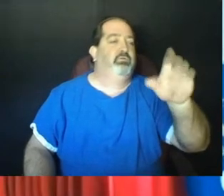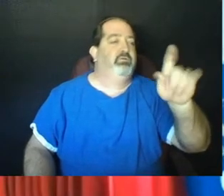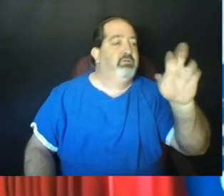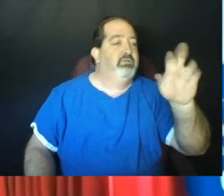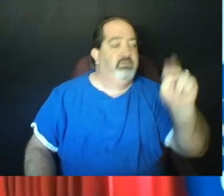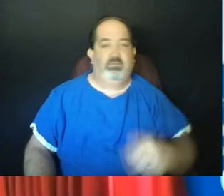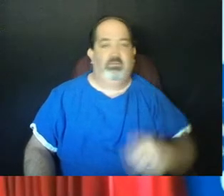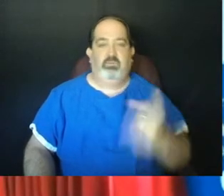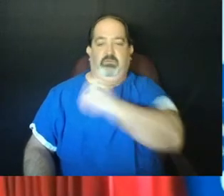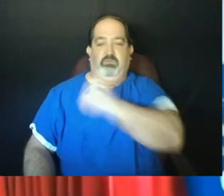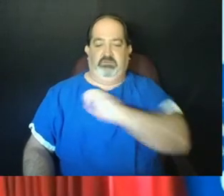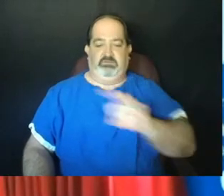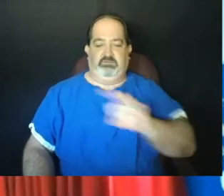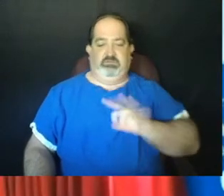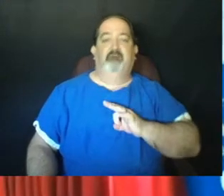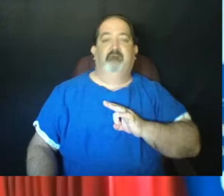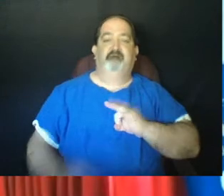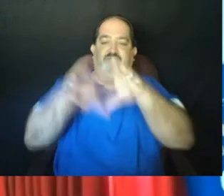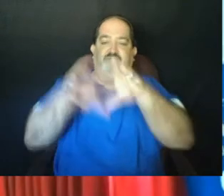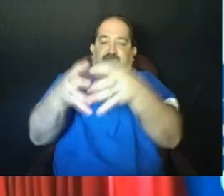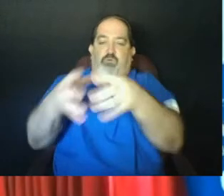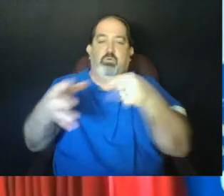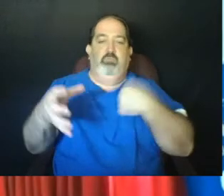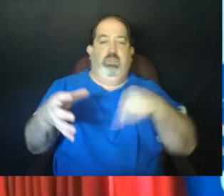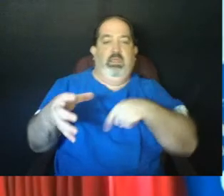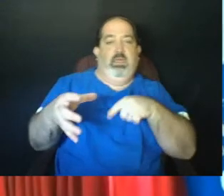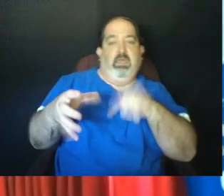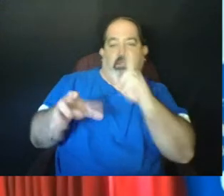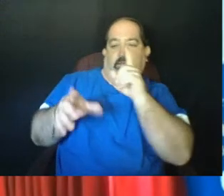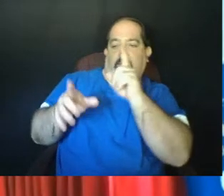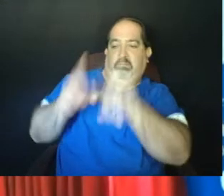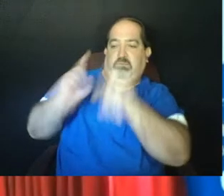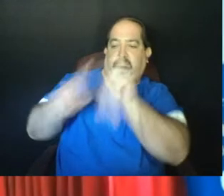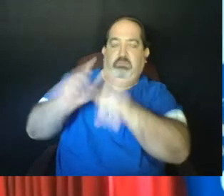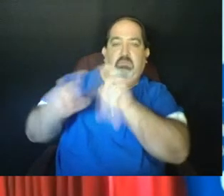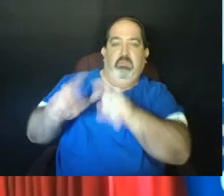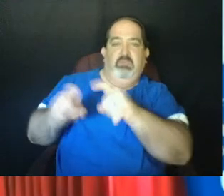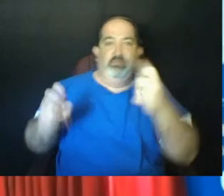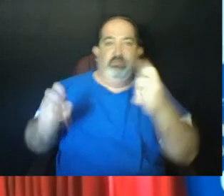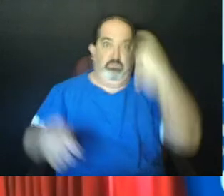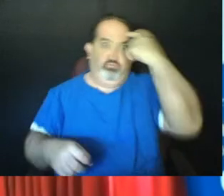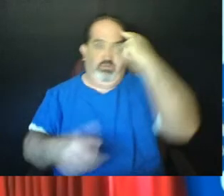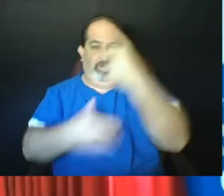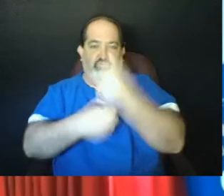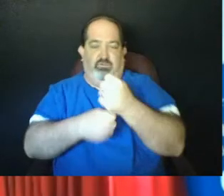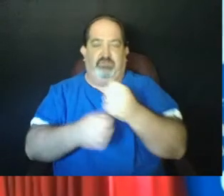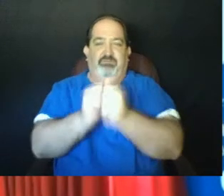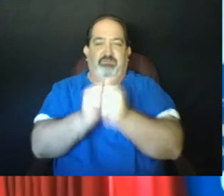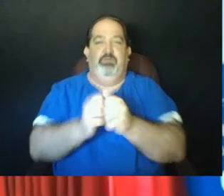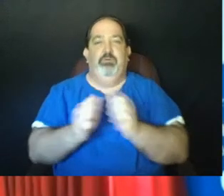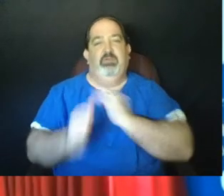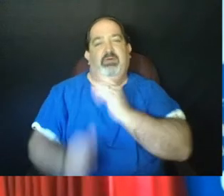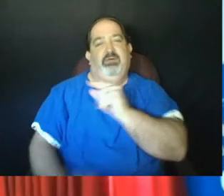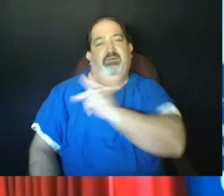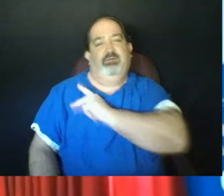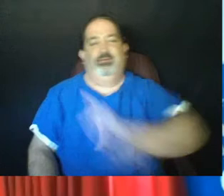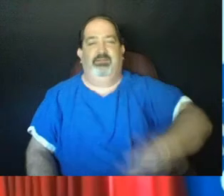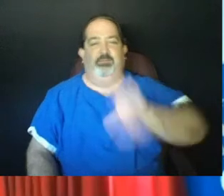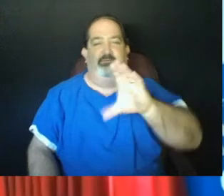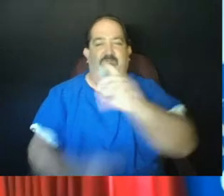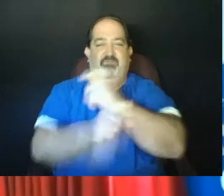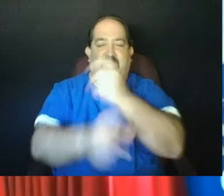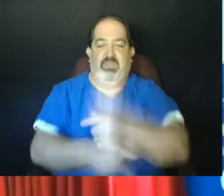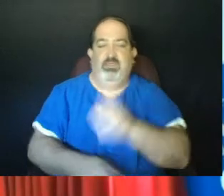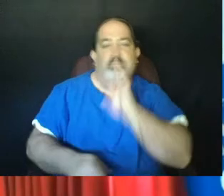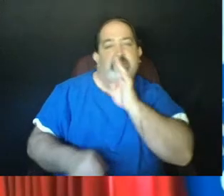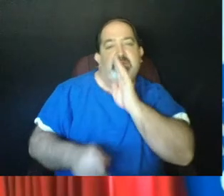This is the staff that I go to when we have decisions to make, the brain trust, if you will, behind the Kingdom of Caid, the people that I talk to